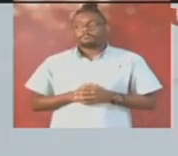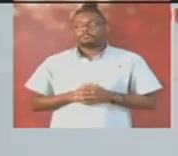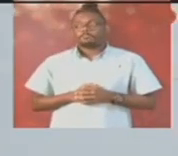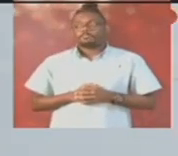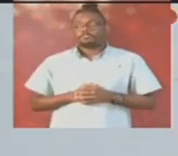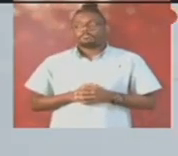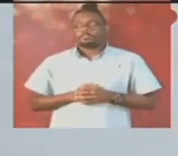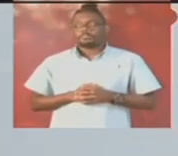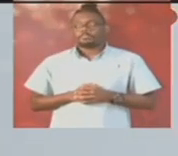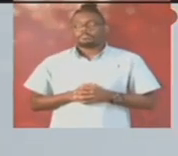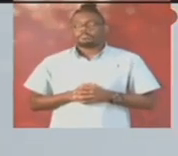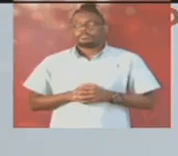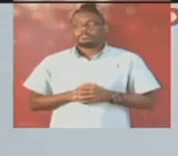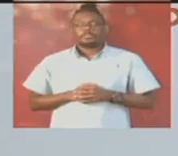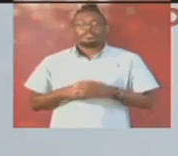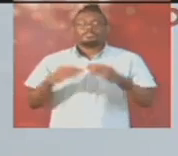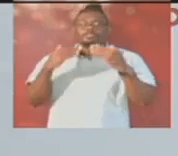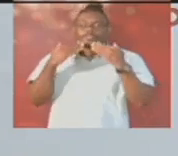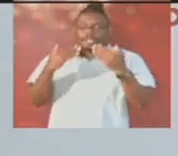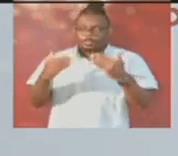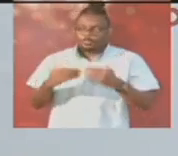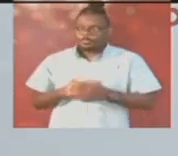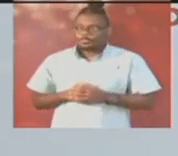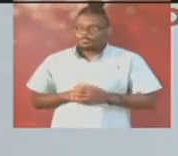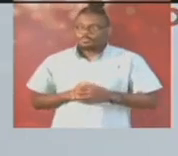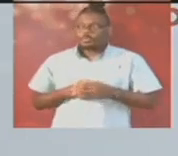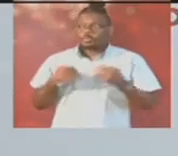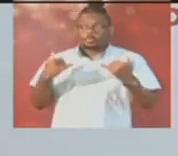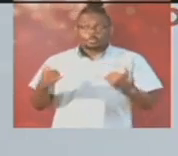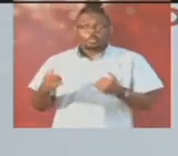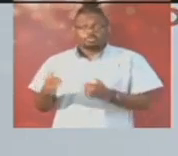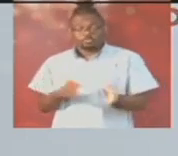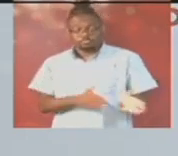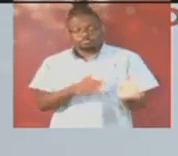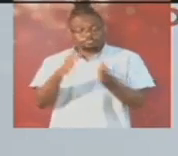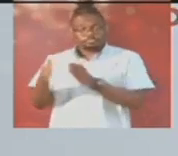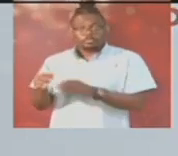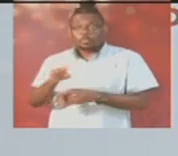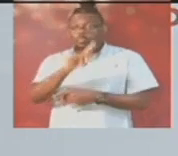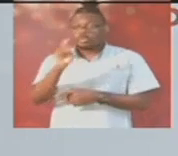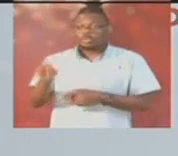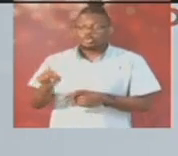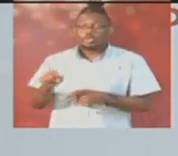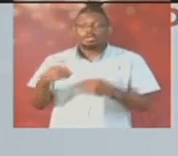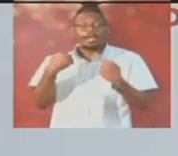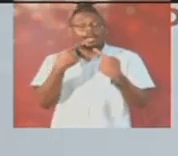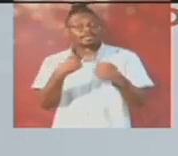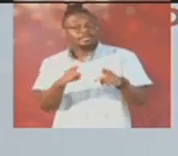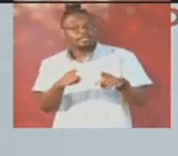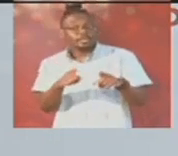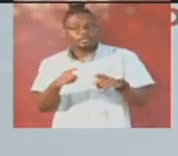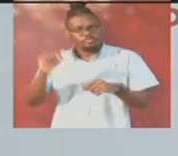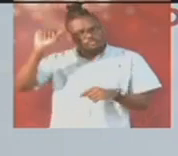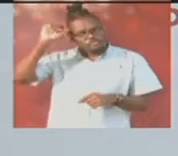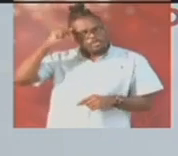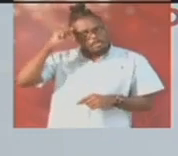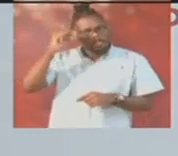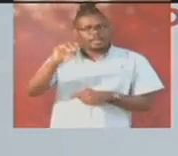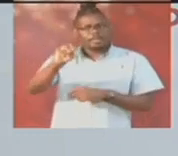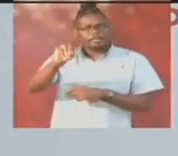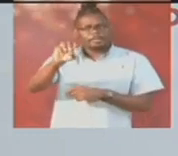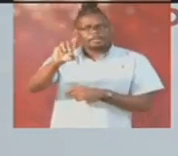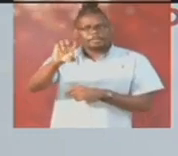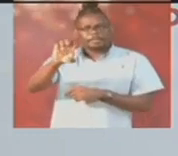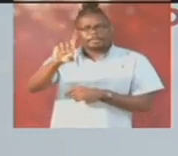And thank you, Ms. Bash. As we move into our question and answer segment, a reminder to our media representatives to begin by stating your